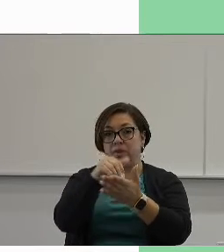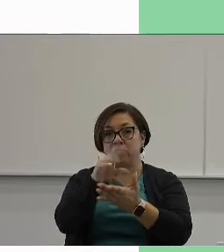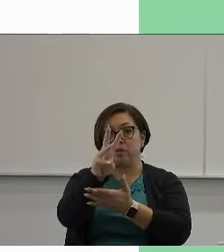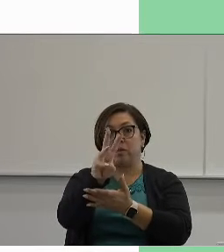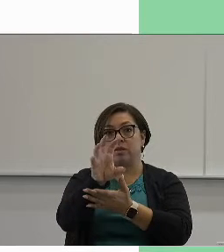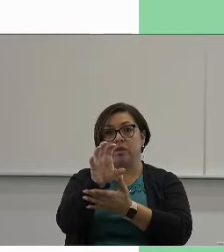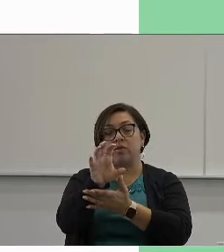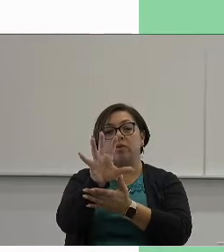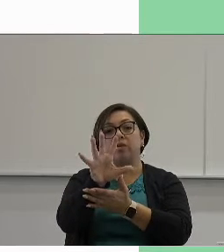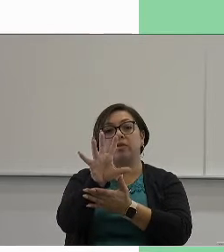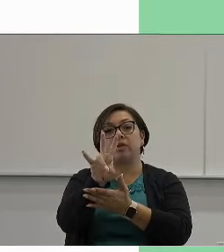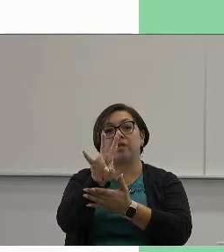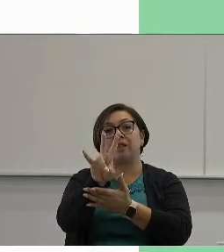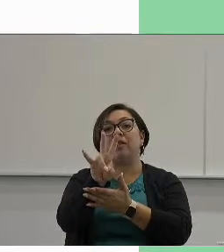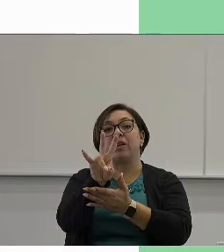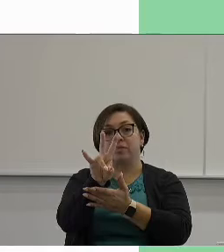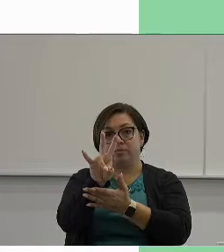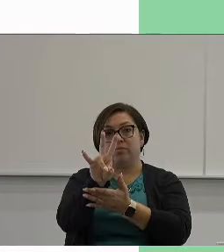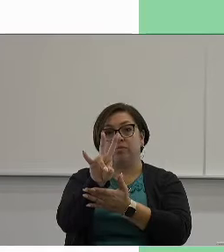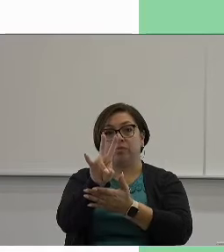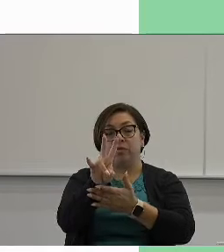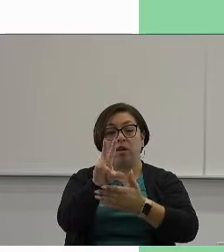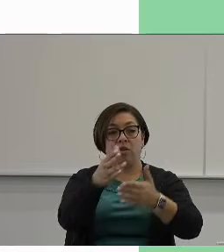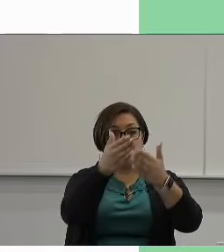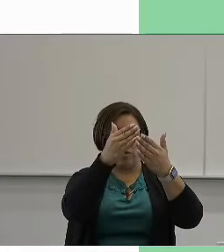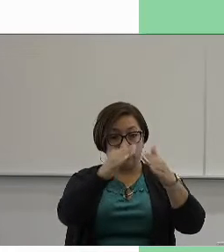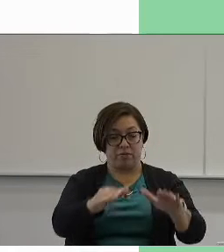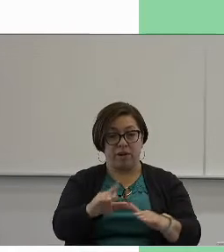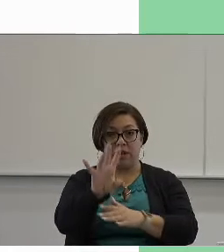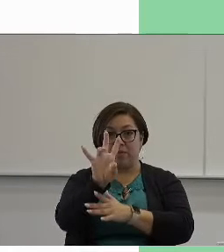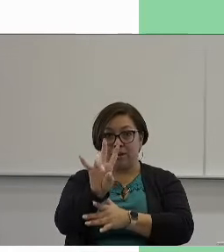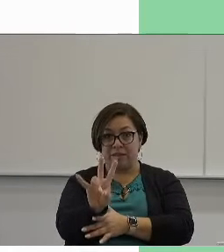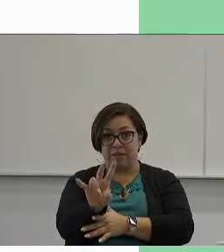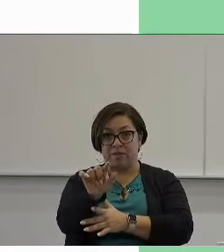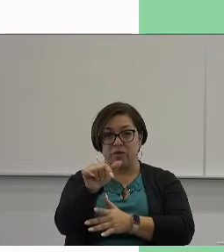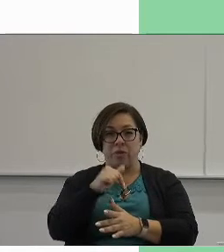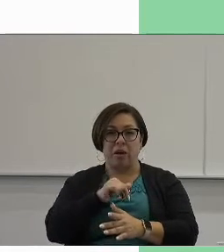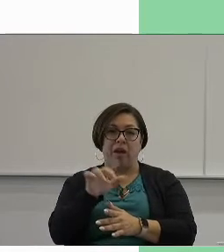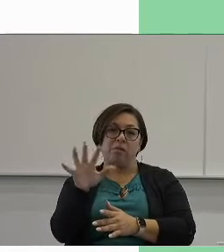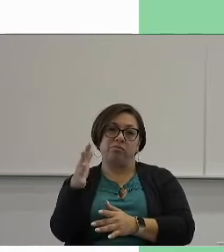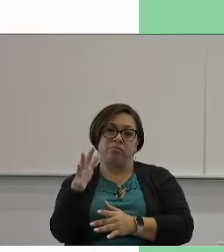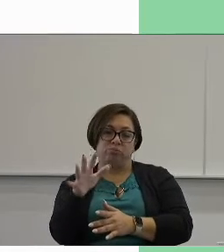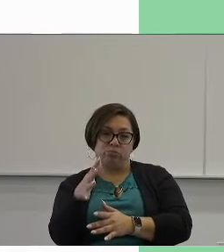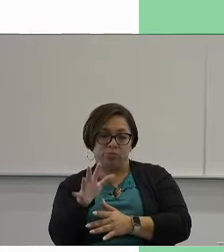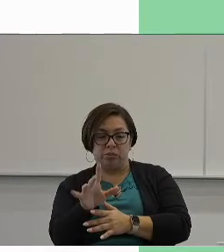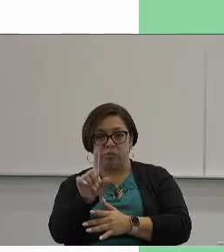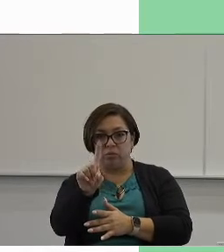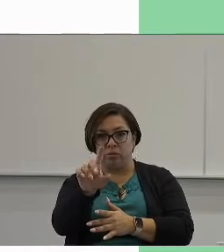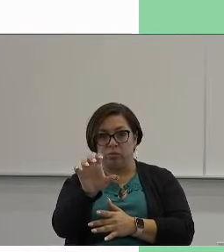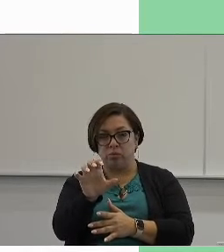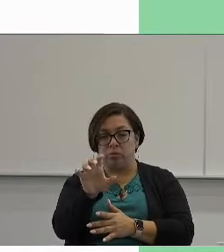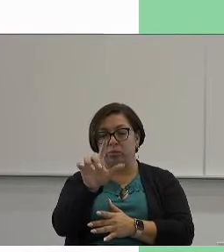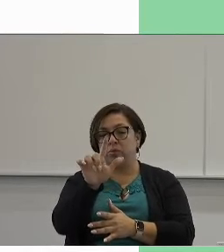865,657 people. If we were to divide that by 7, that would give us an ideal size of